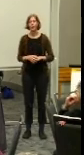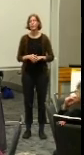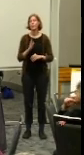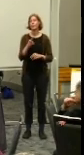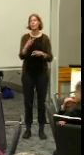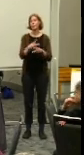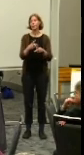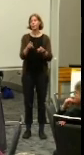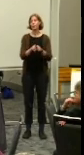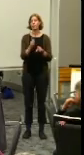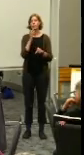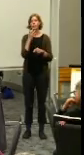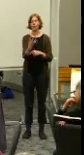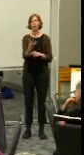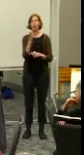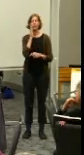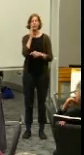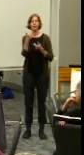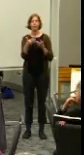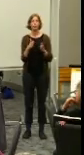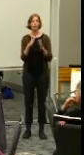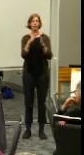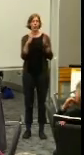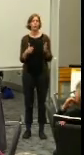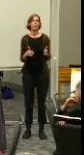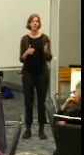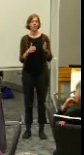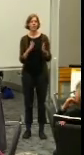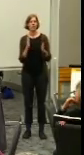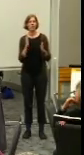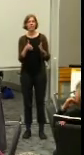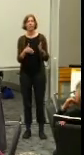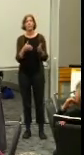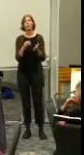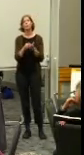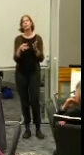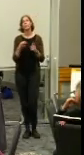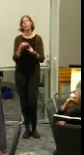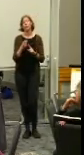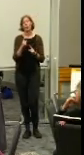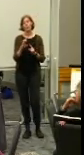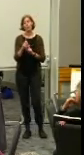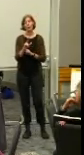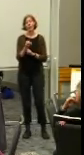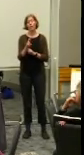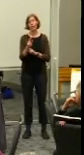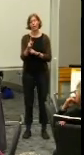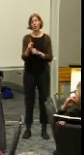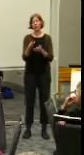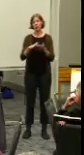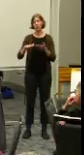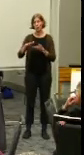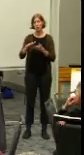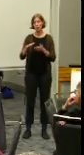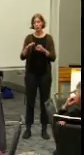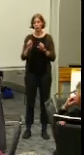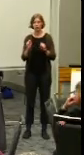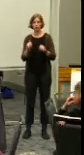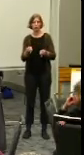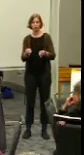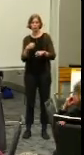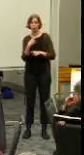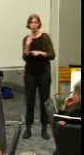so there will be group houses for students from Clark College, those students that are at risk, that need housing, that are currently homeless. We're thinking about how we do